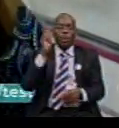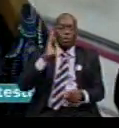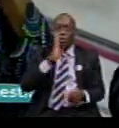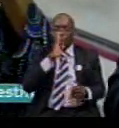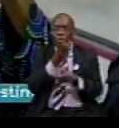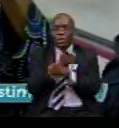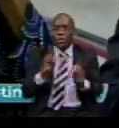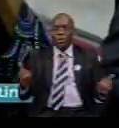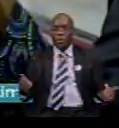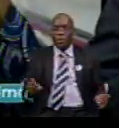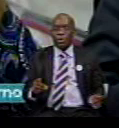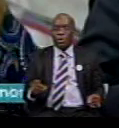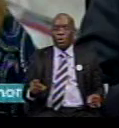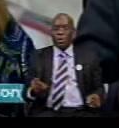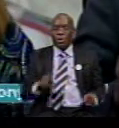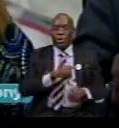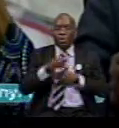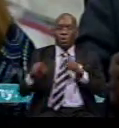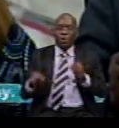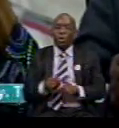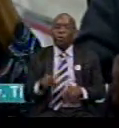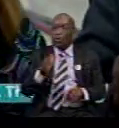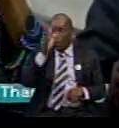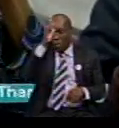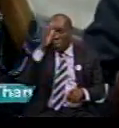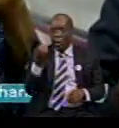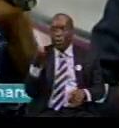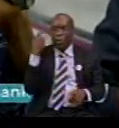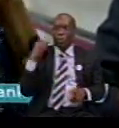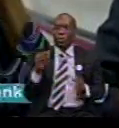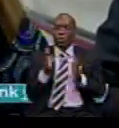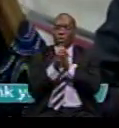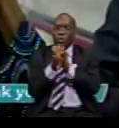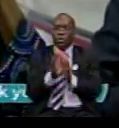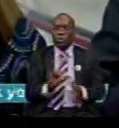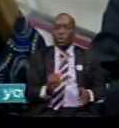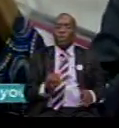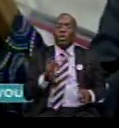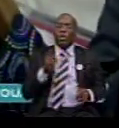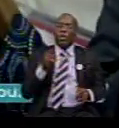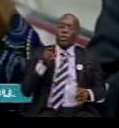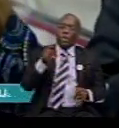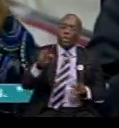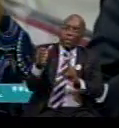And when Baba was praying, I hold my hand.